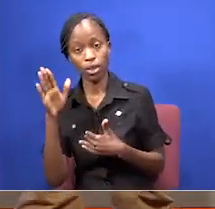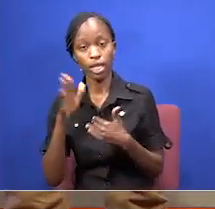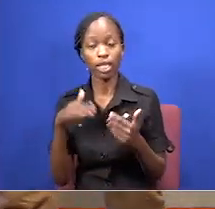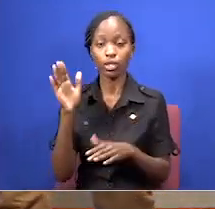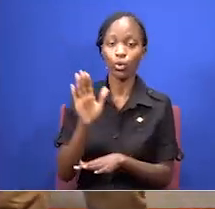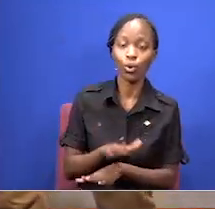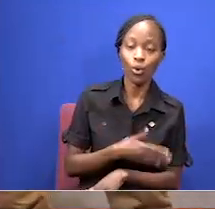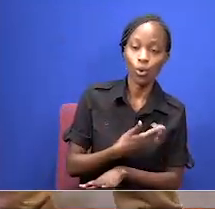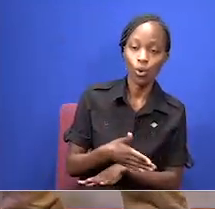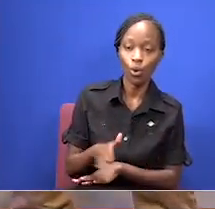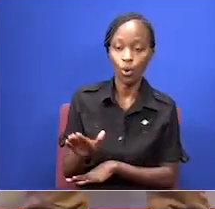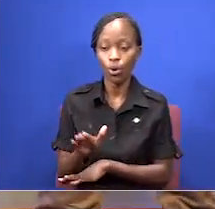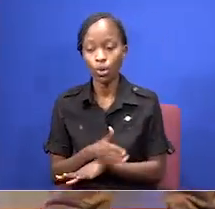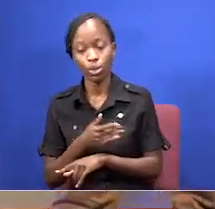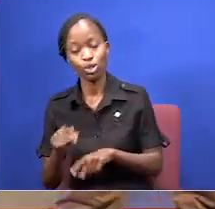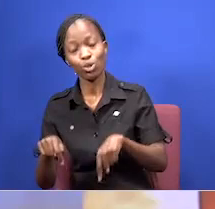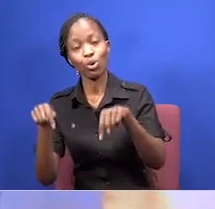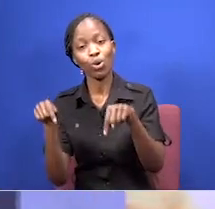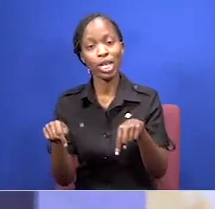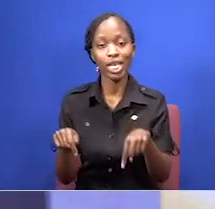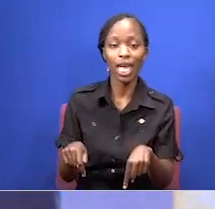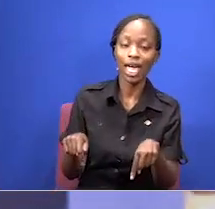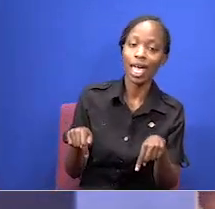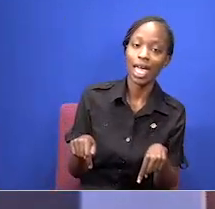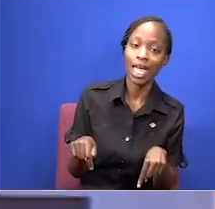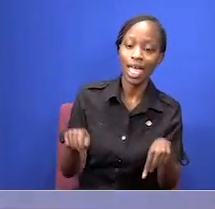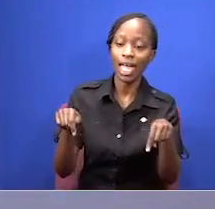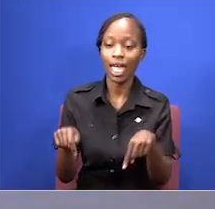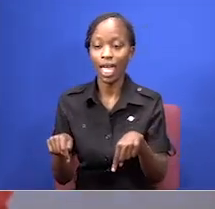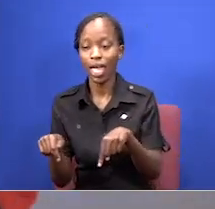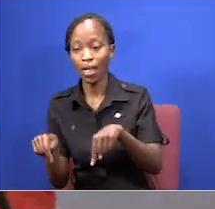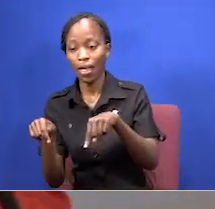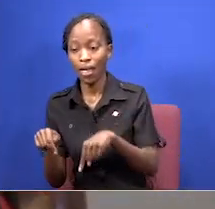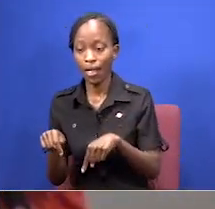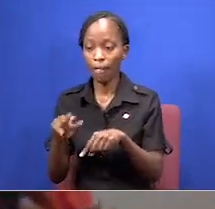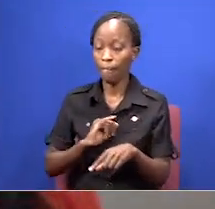Today, I brought